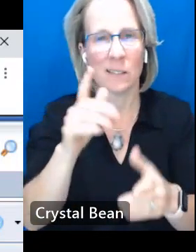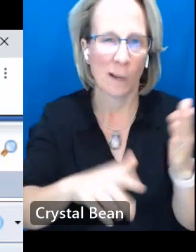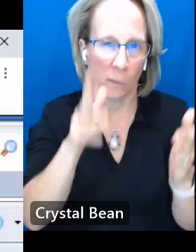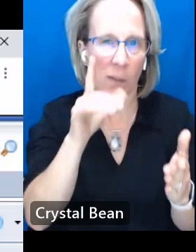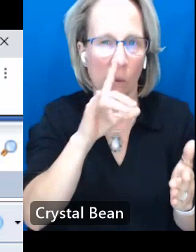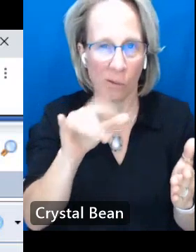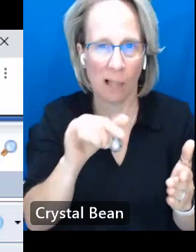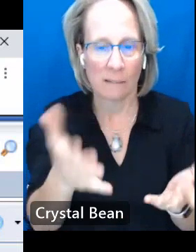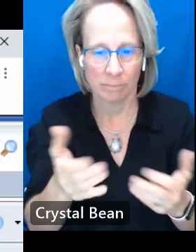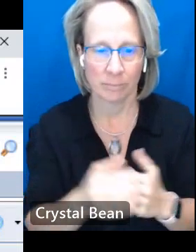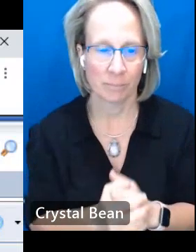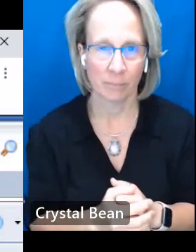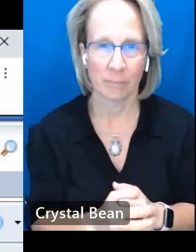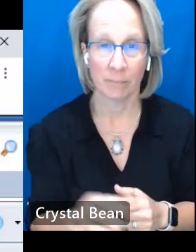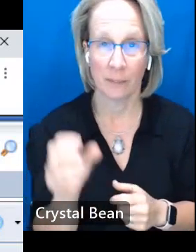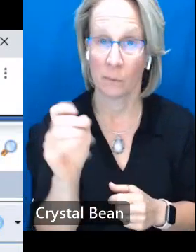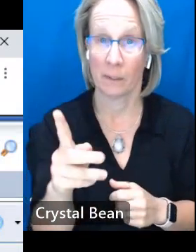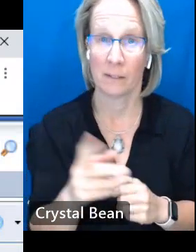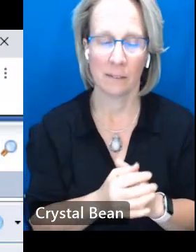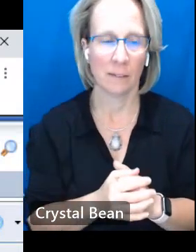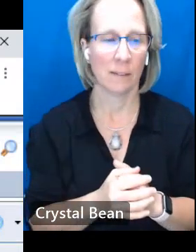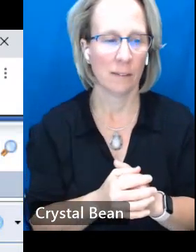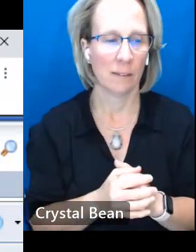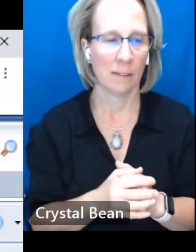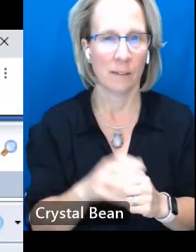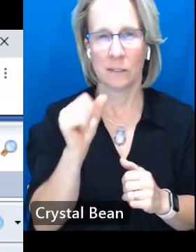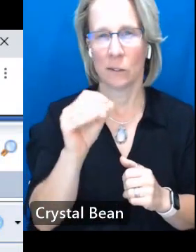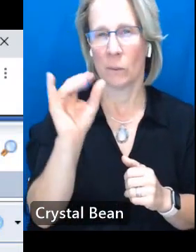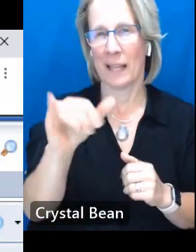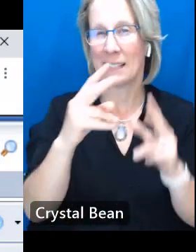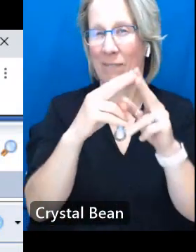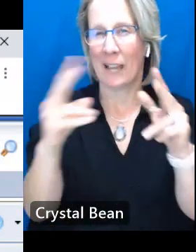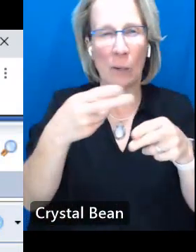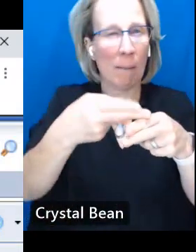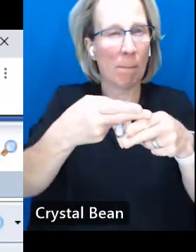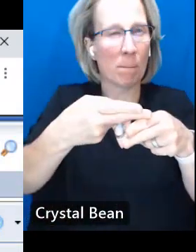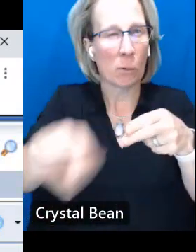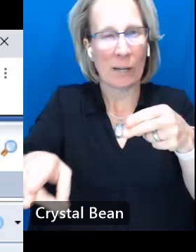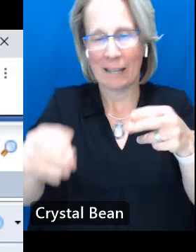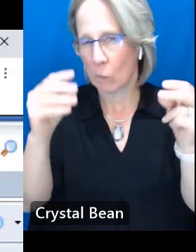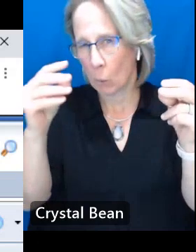Okay. So that's a very brief and quick overview of BFM.